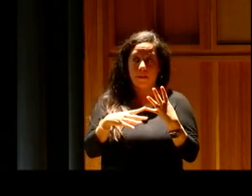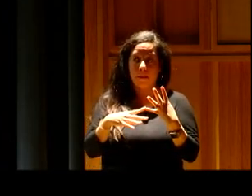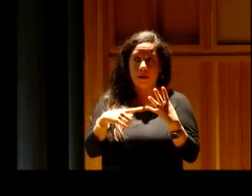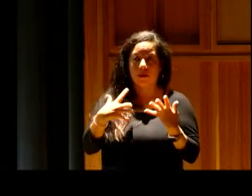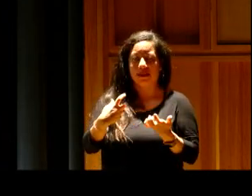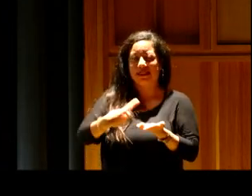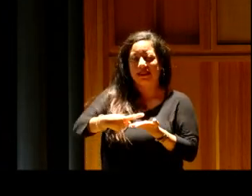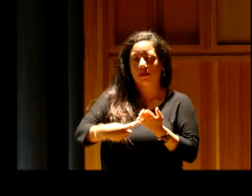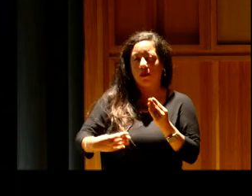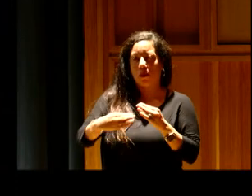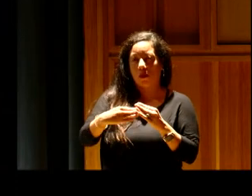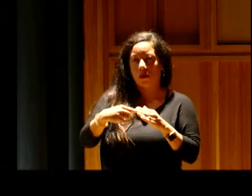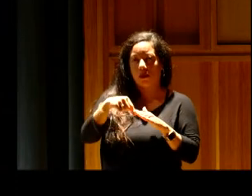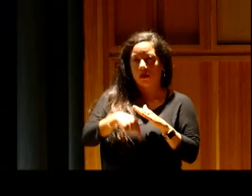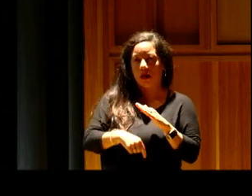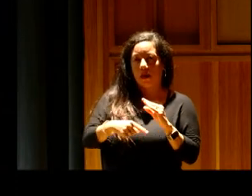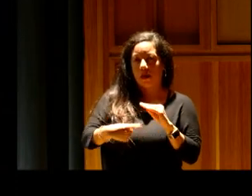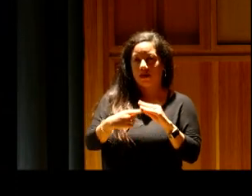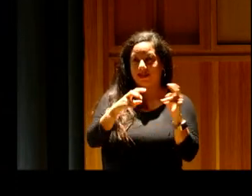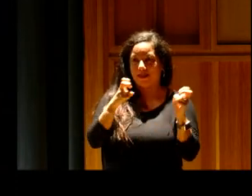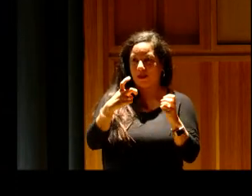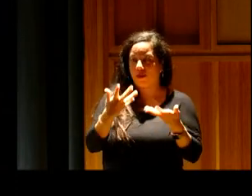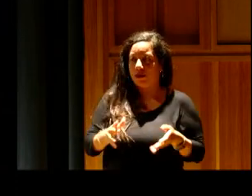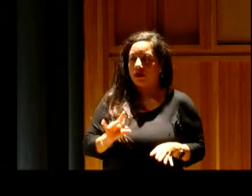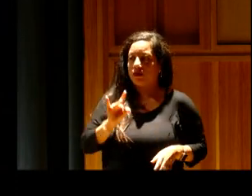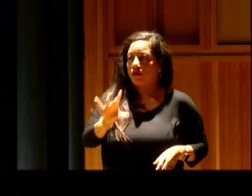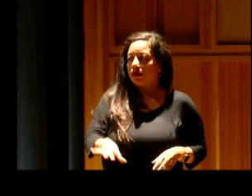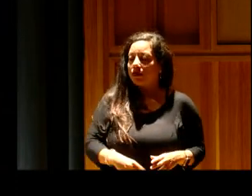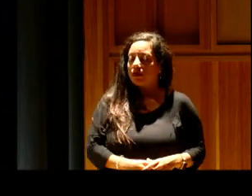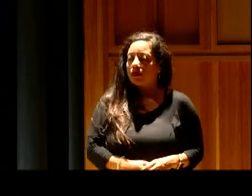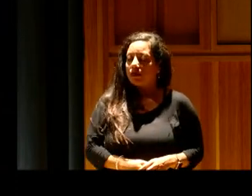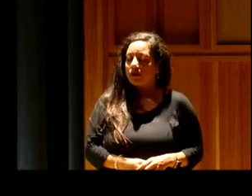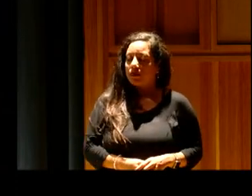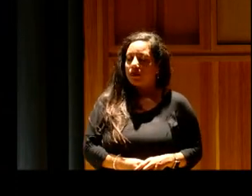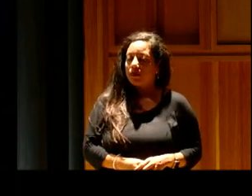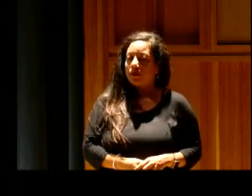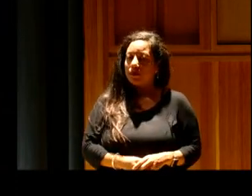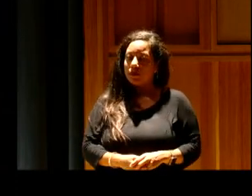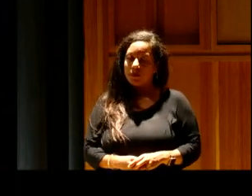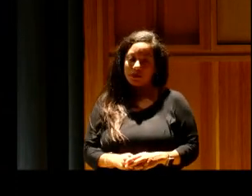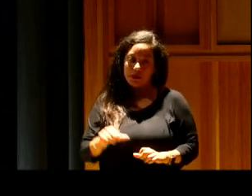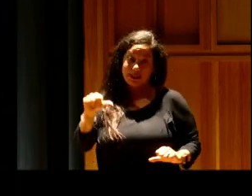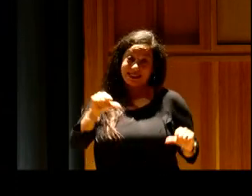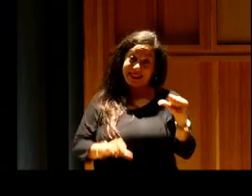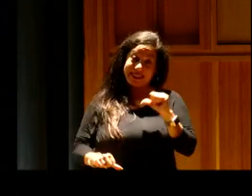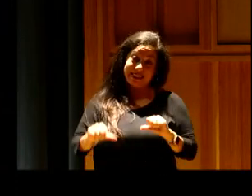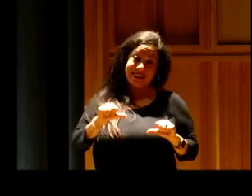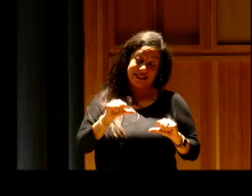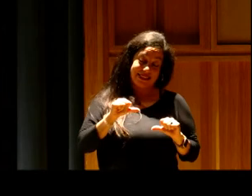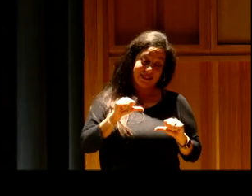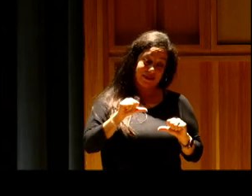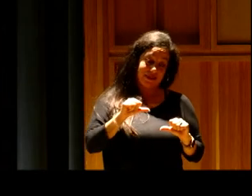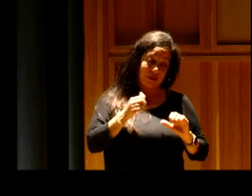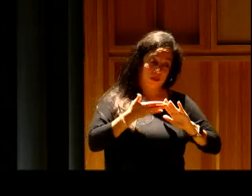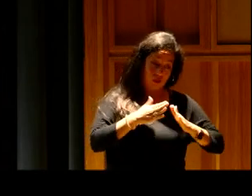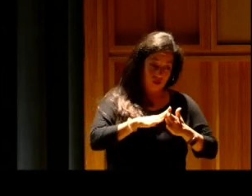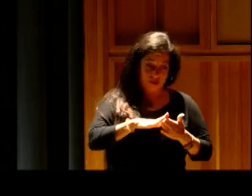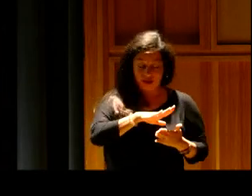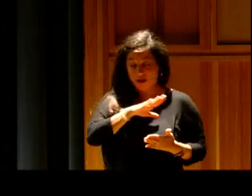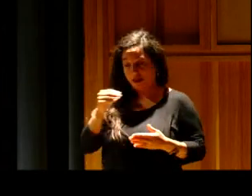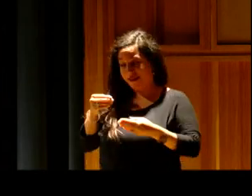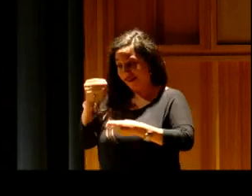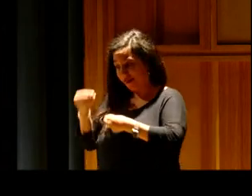topic that's already on the table, which is how can the scientific community and the heritage community